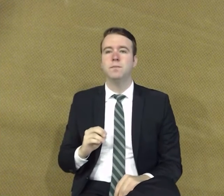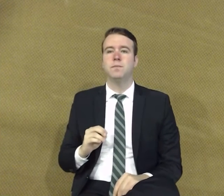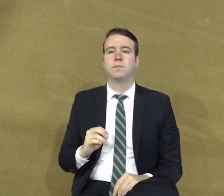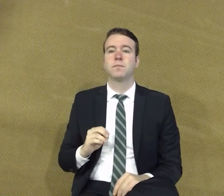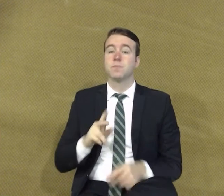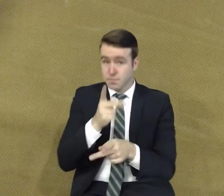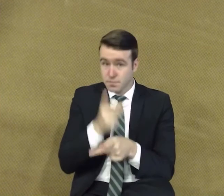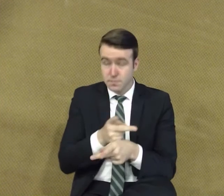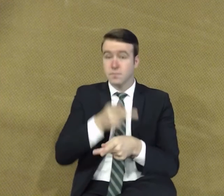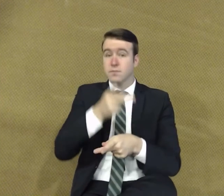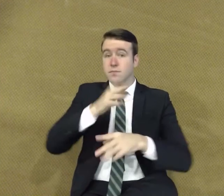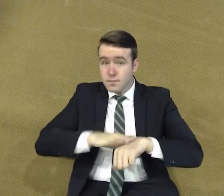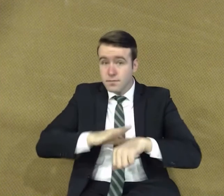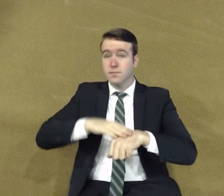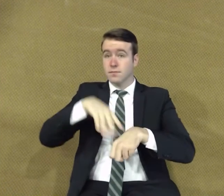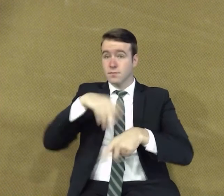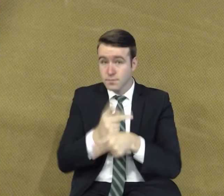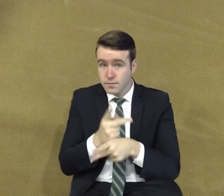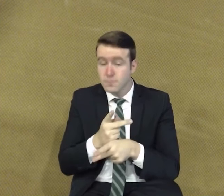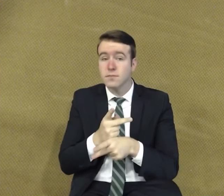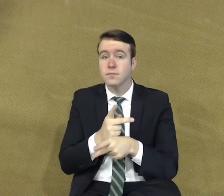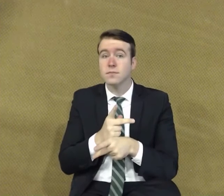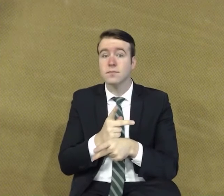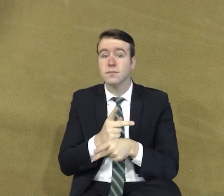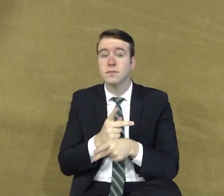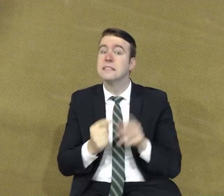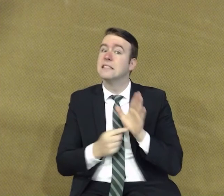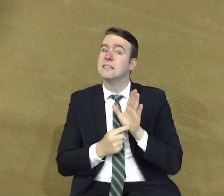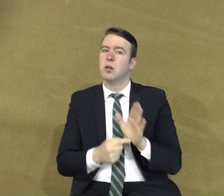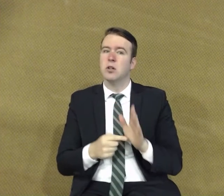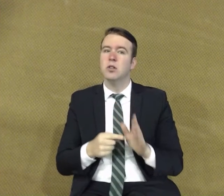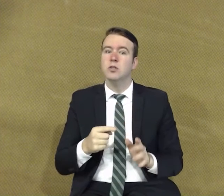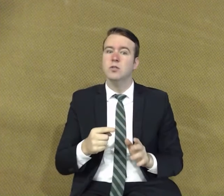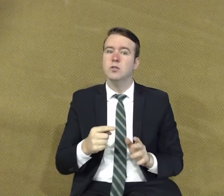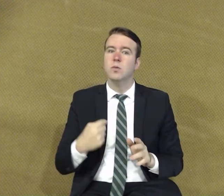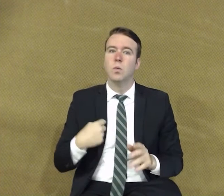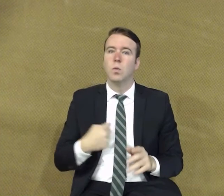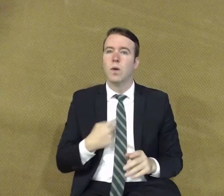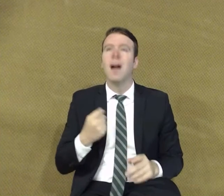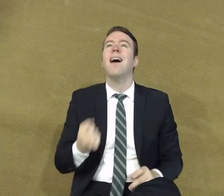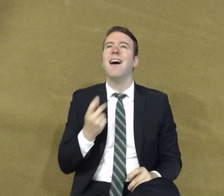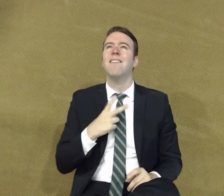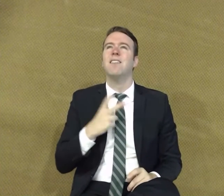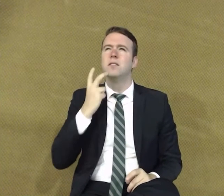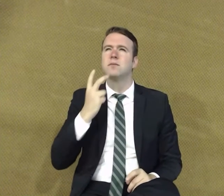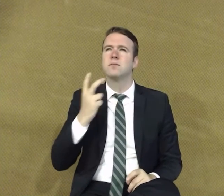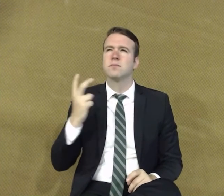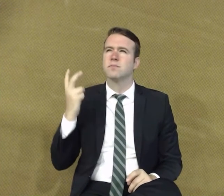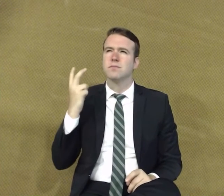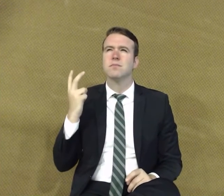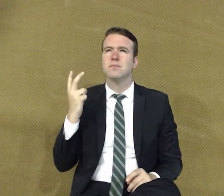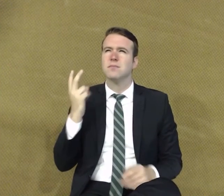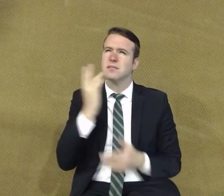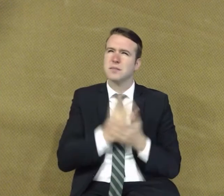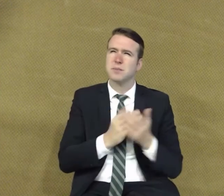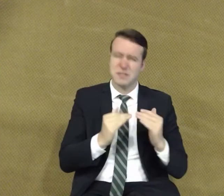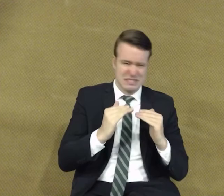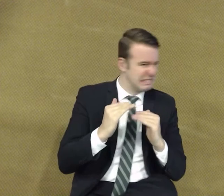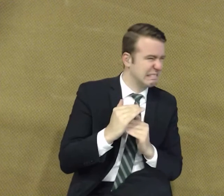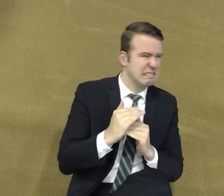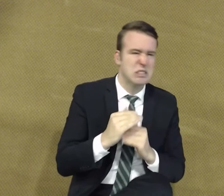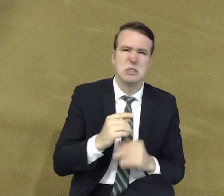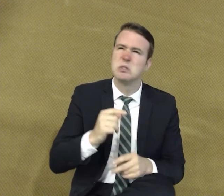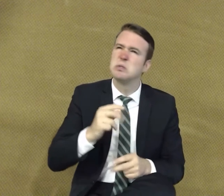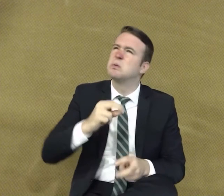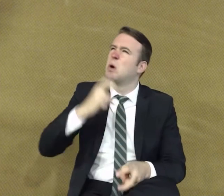these cautions, now that it's kind of ex post facto and you're looking back, and you're saying, well, some of those weren't necessary. We may know